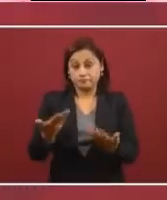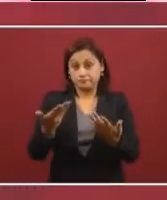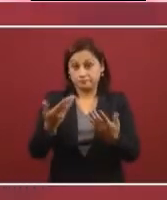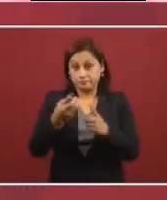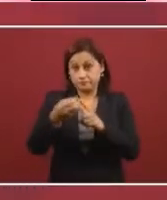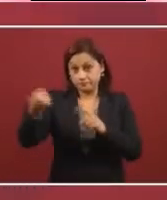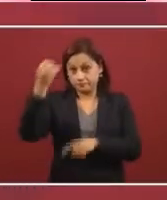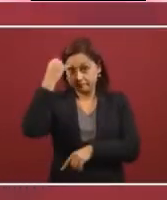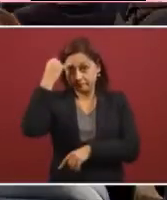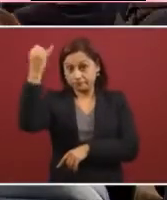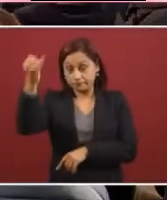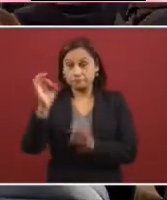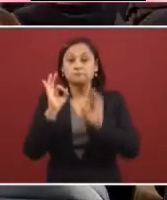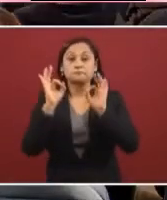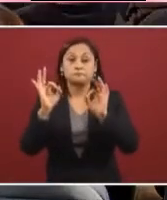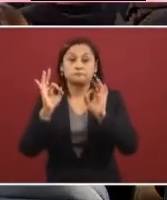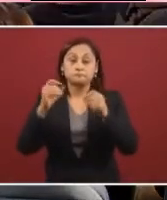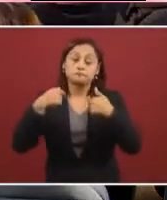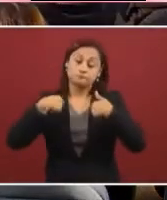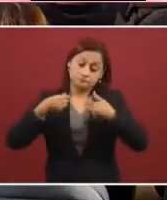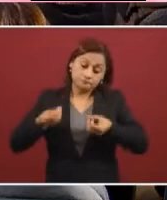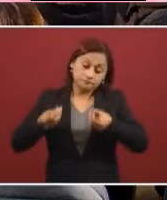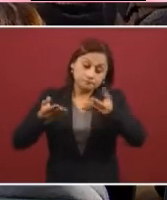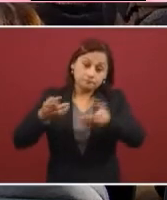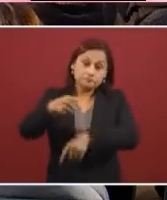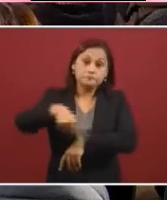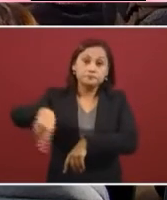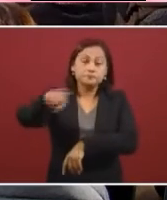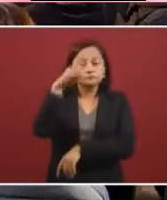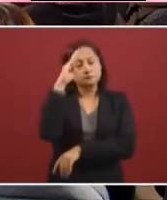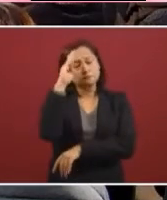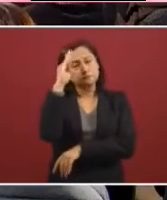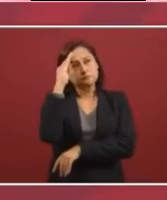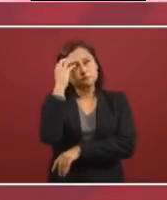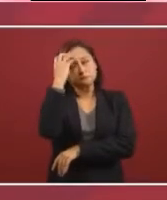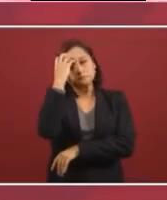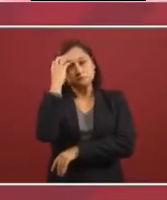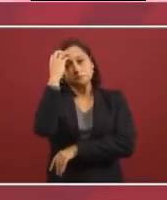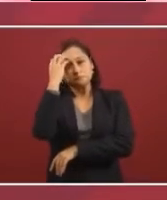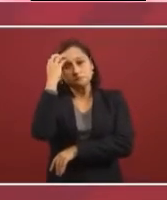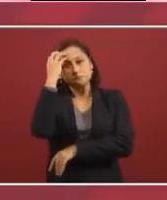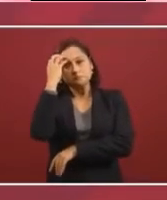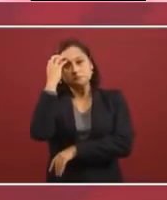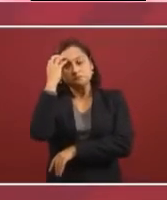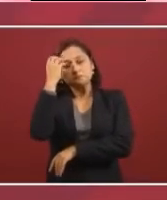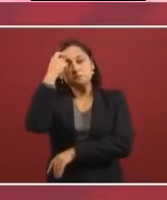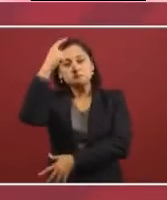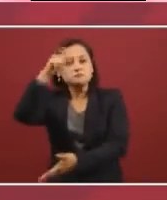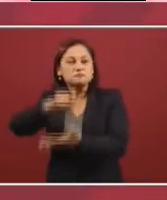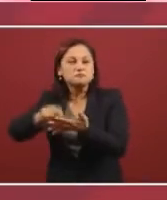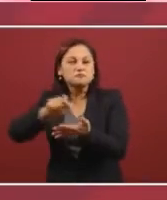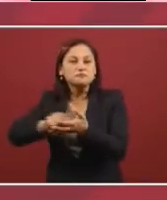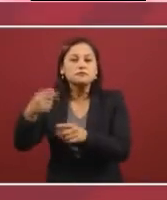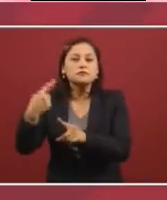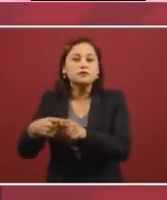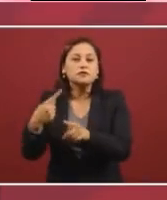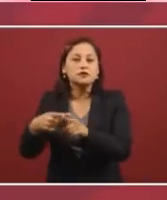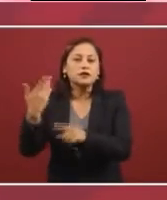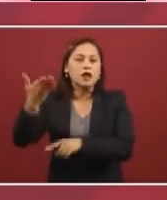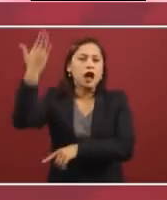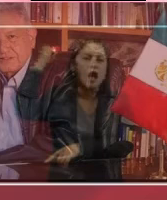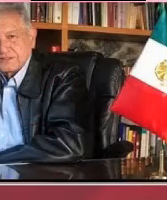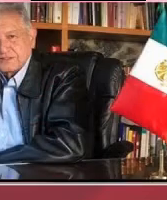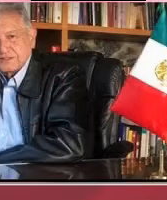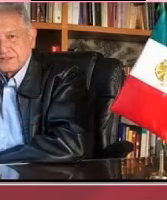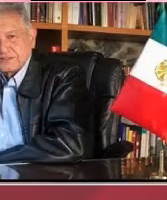That phrase is good, and I'll leave that for you as homework as to who's that philosopher. It's one